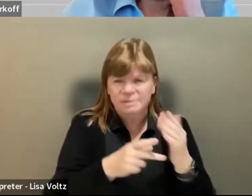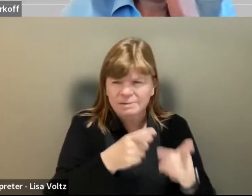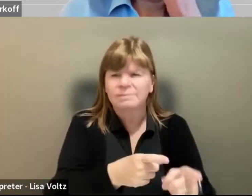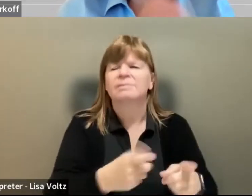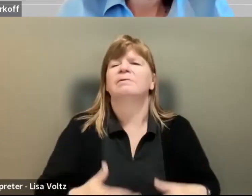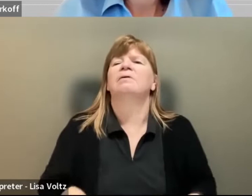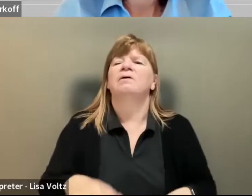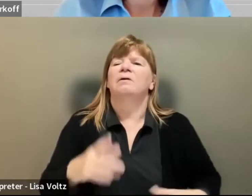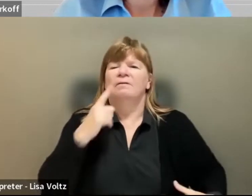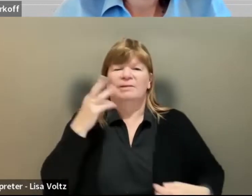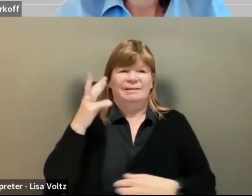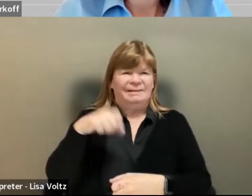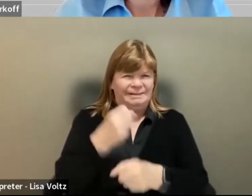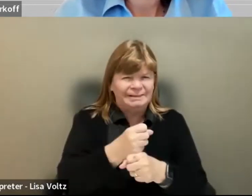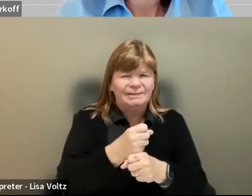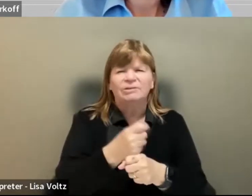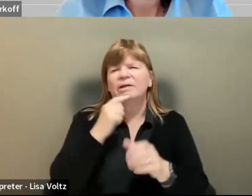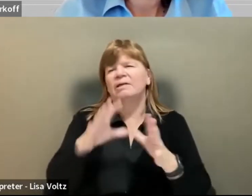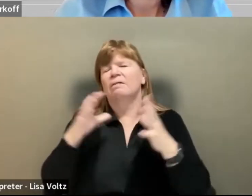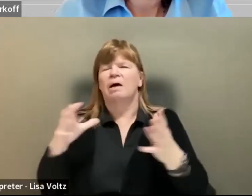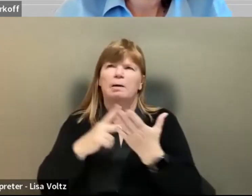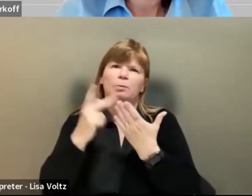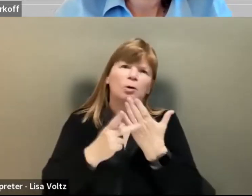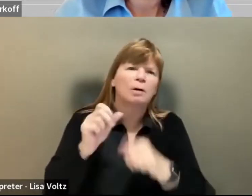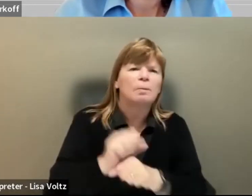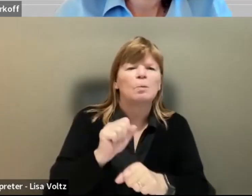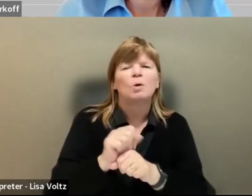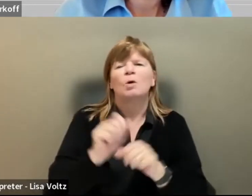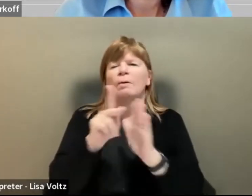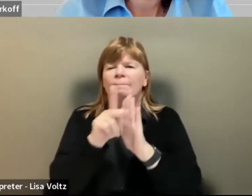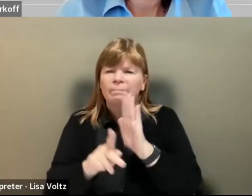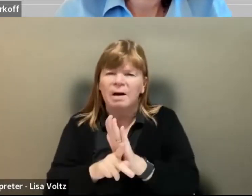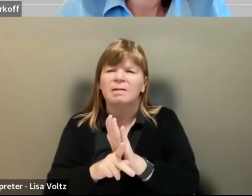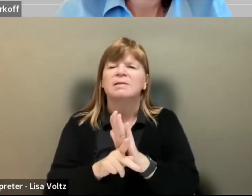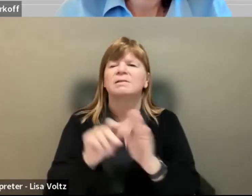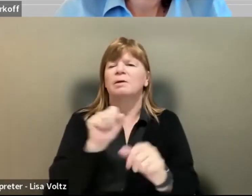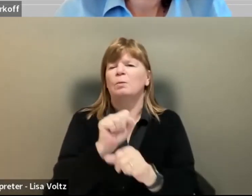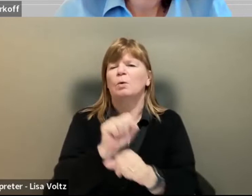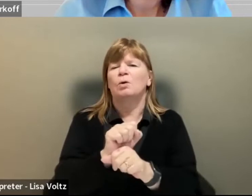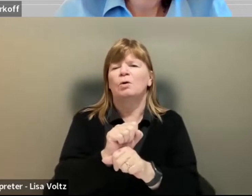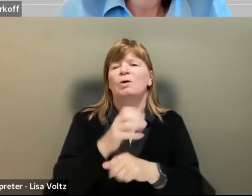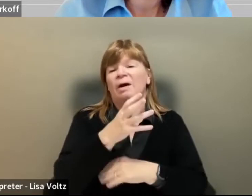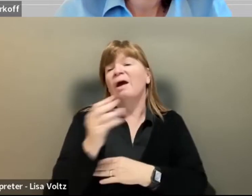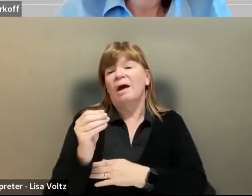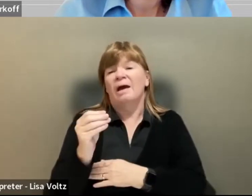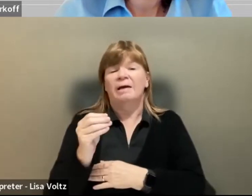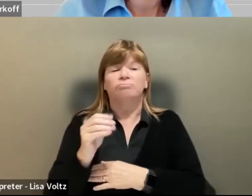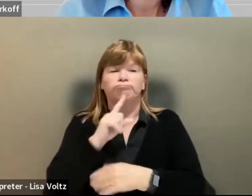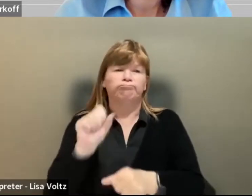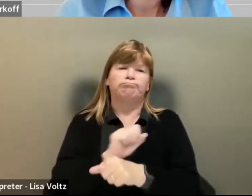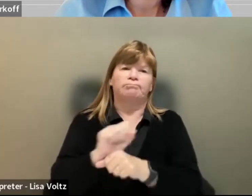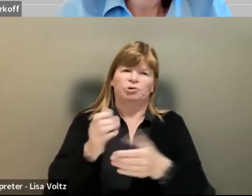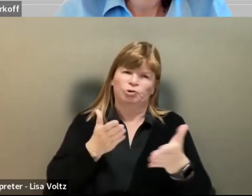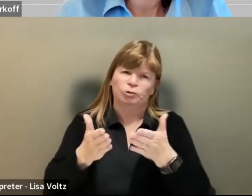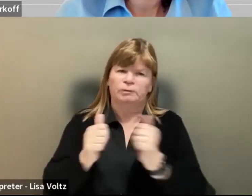work, policy work, and actual service delivery to people with disabilities, including people with